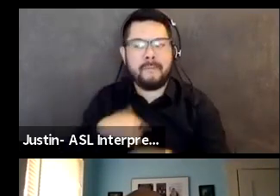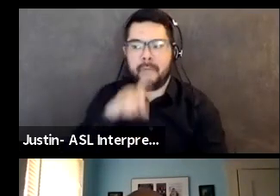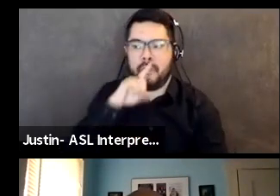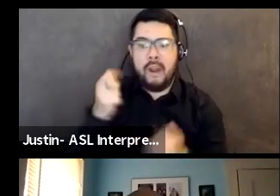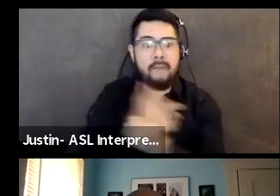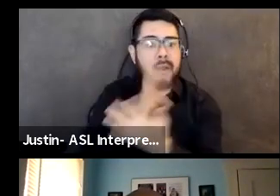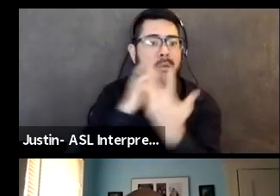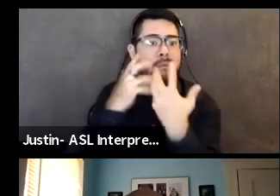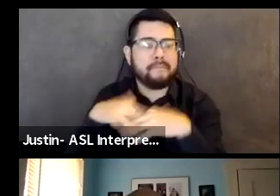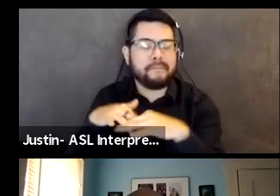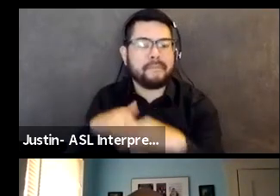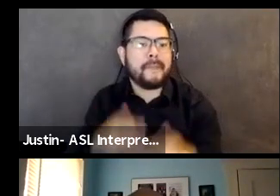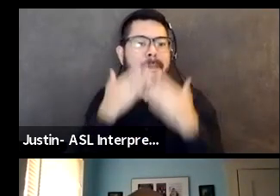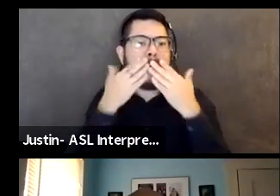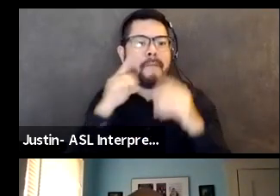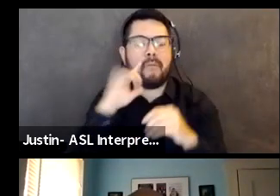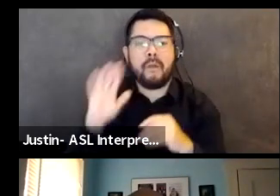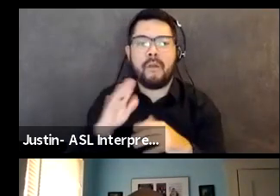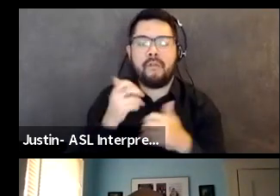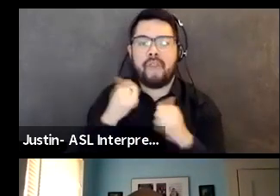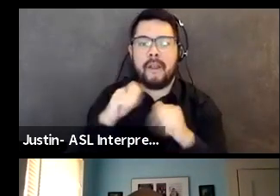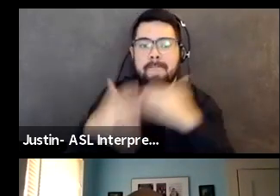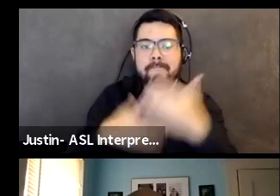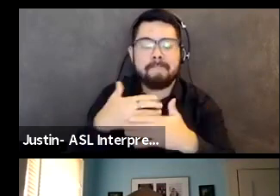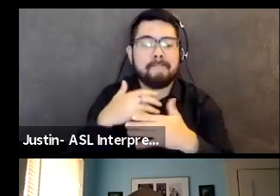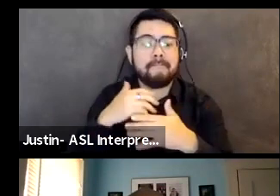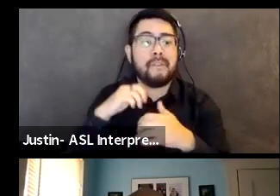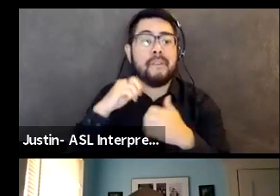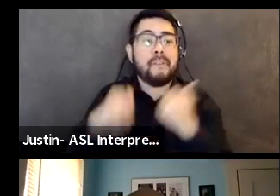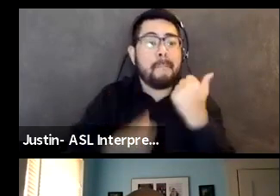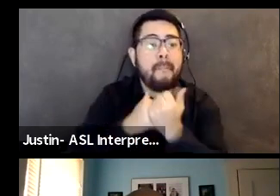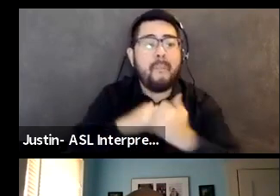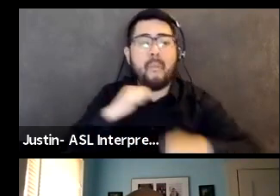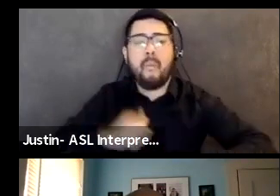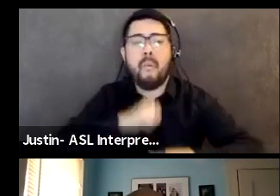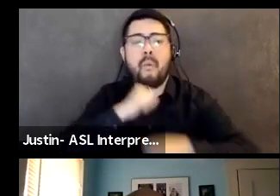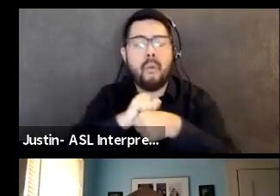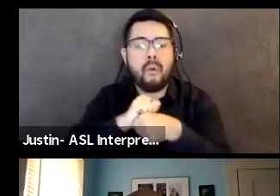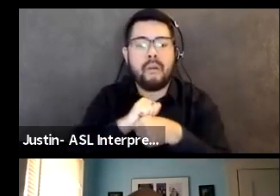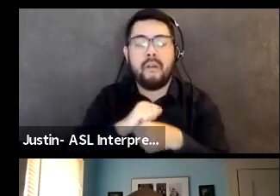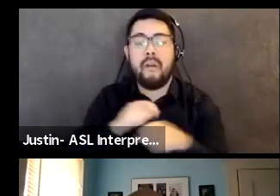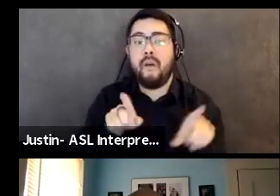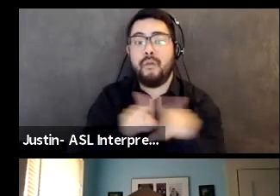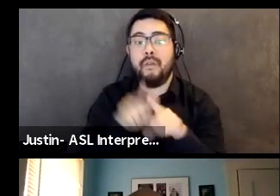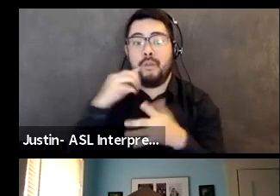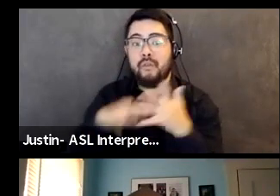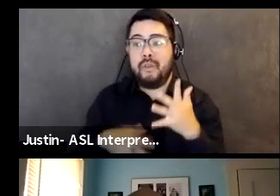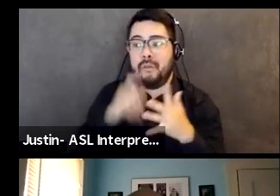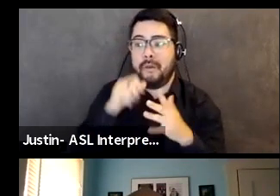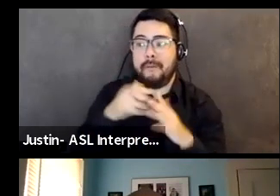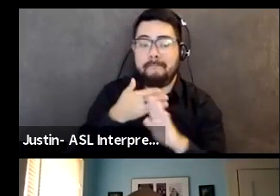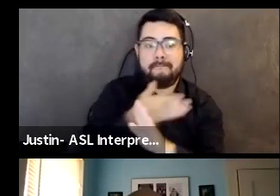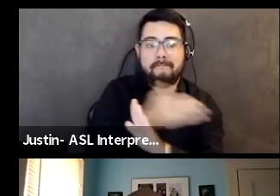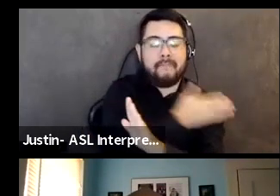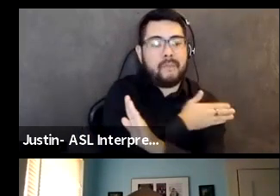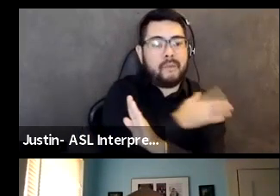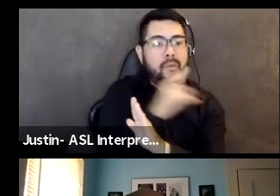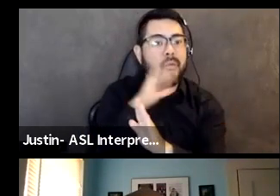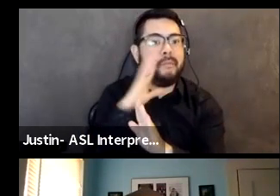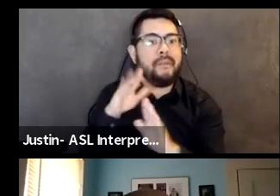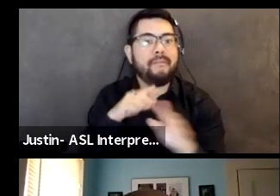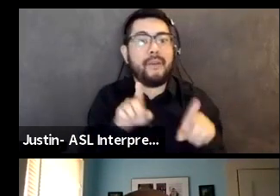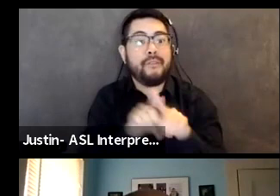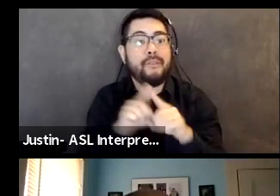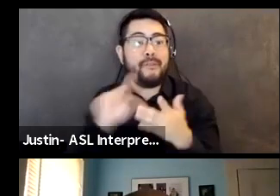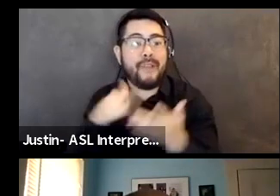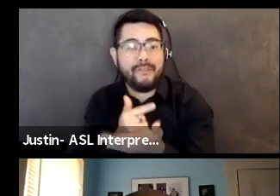for for raising your voices about helping one another as well and helping the students coming after you i don't know if luis is still